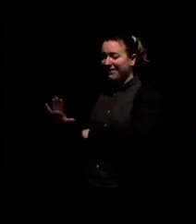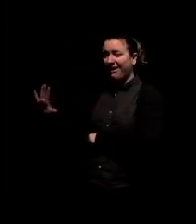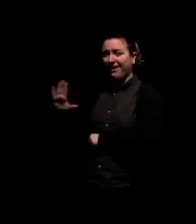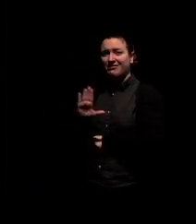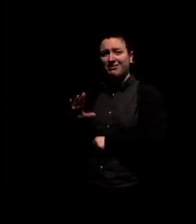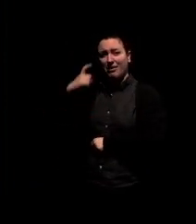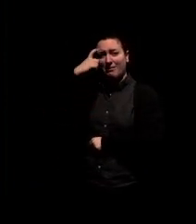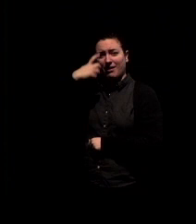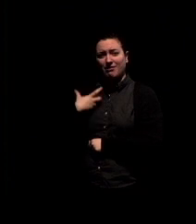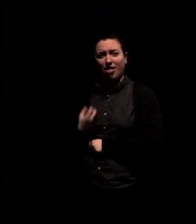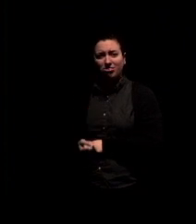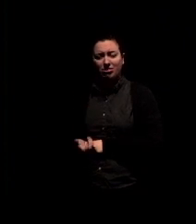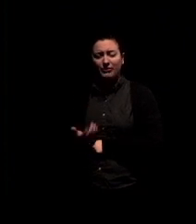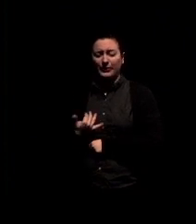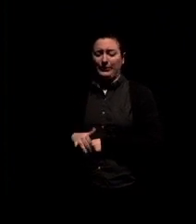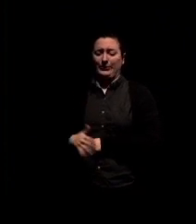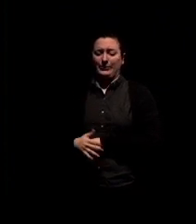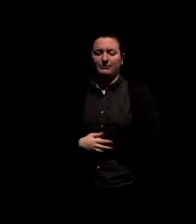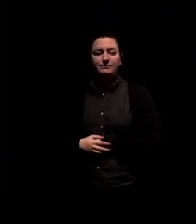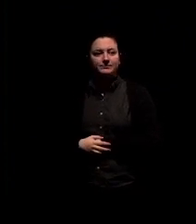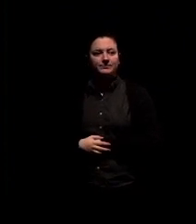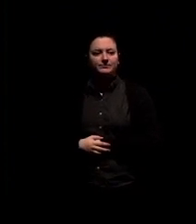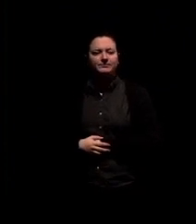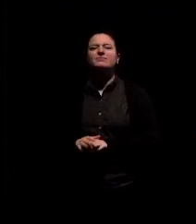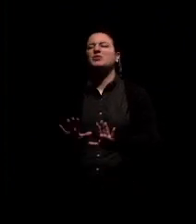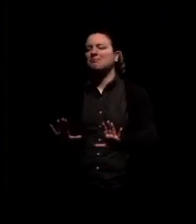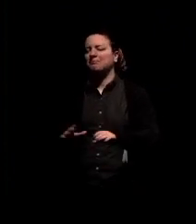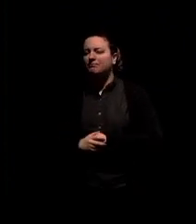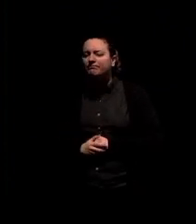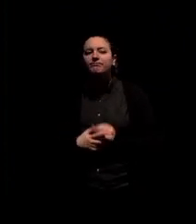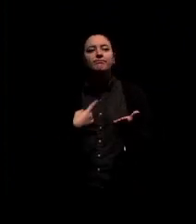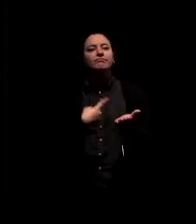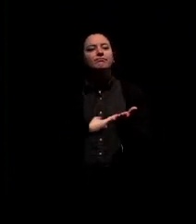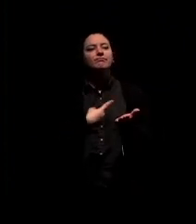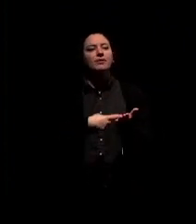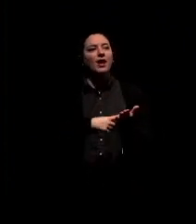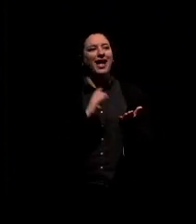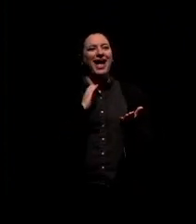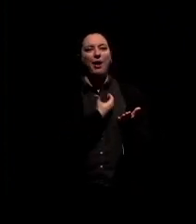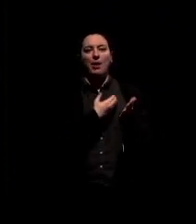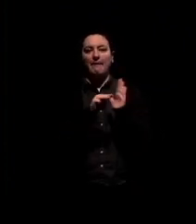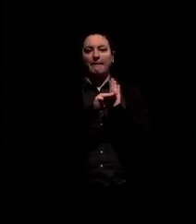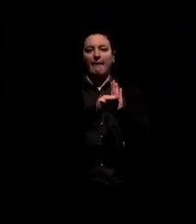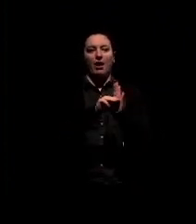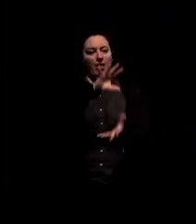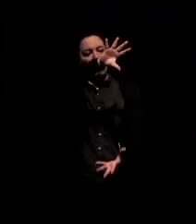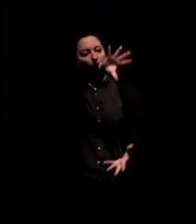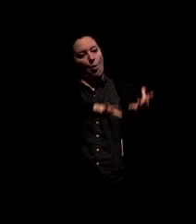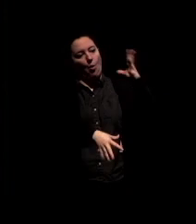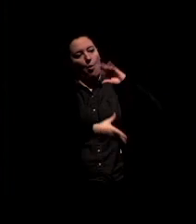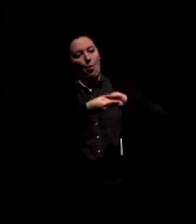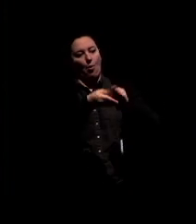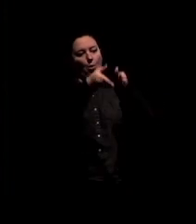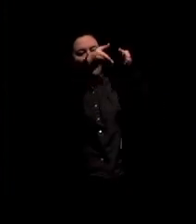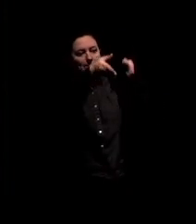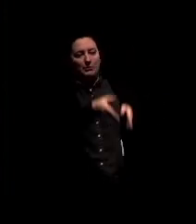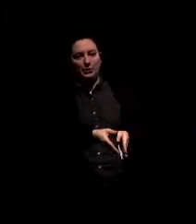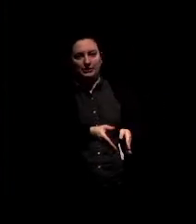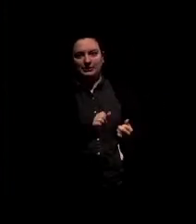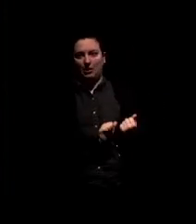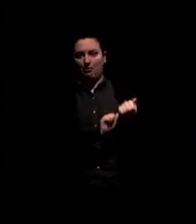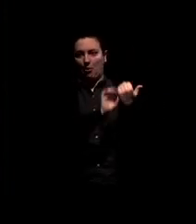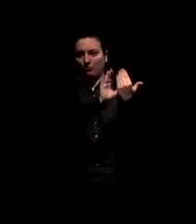want to talk a little bit more about the Rainbow Health model, this whole person care model. So as I mentioned, there's really two parts, looking